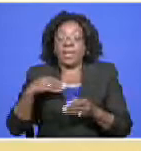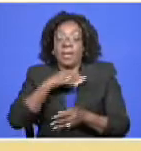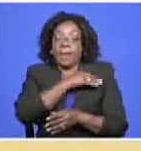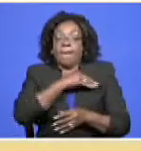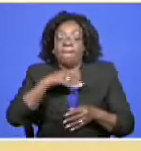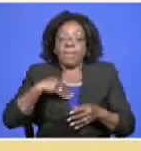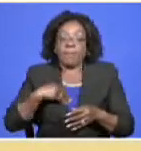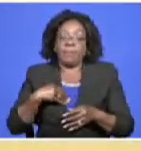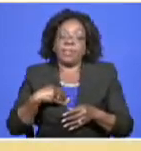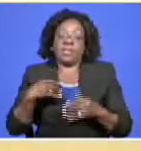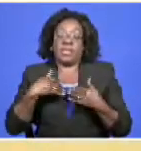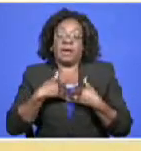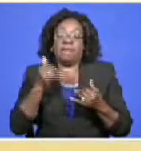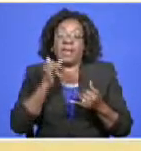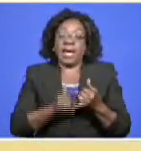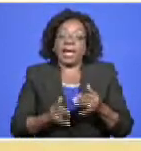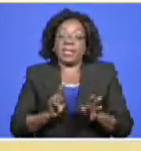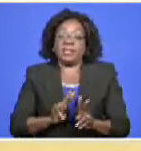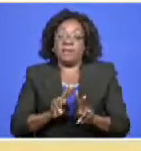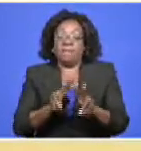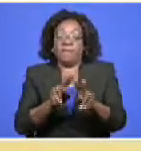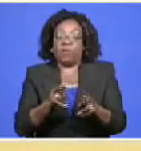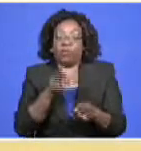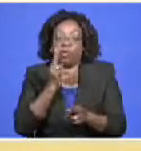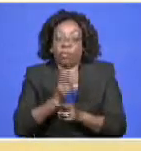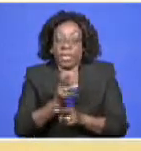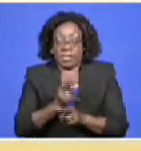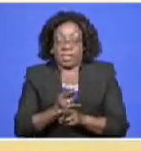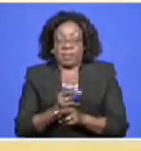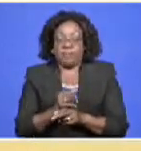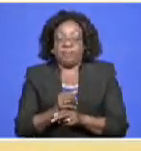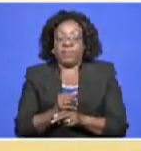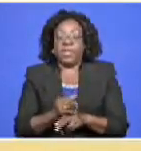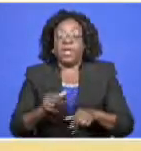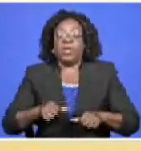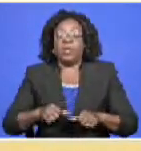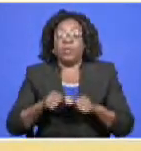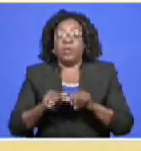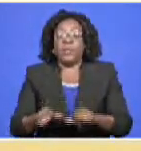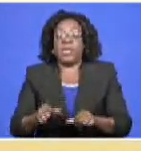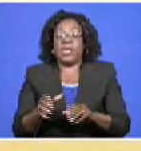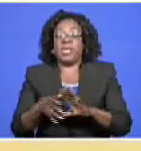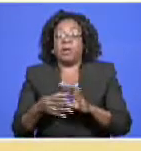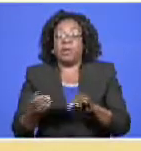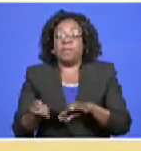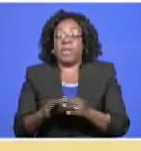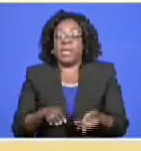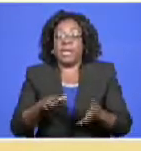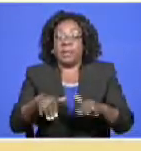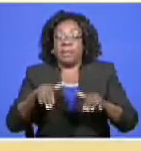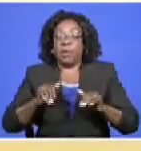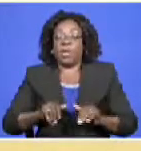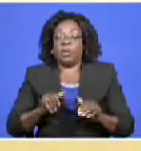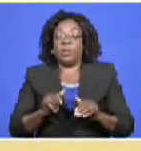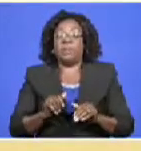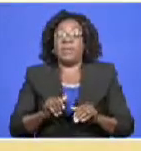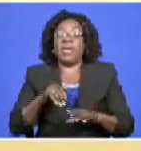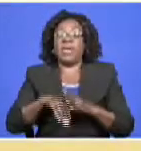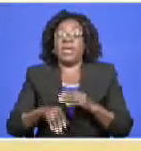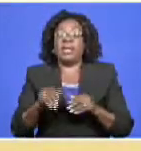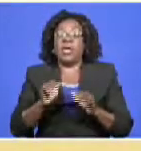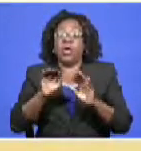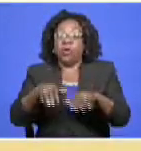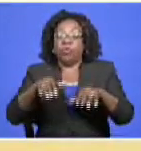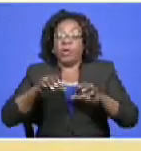false, and no one should exploit this issue. The remains of the unknown will be placed in individual graves. Out